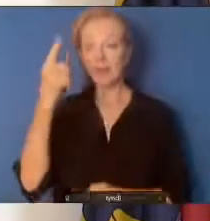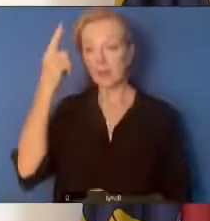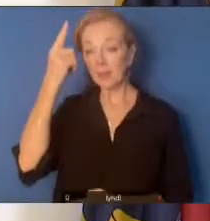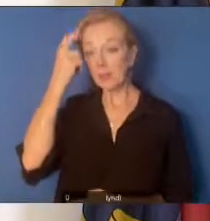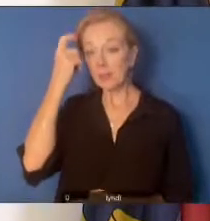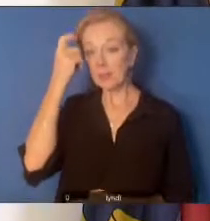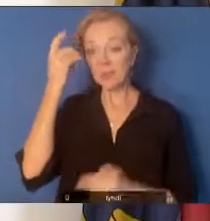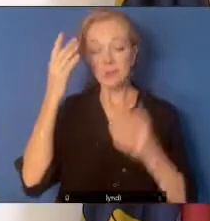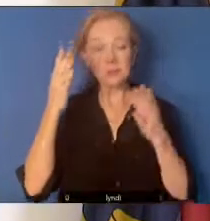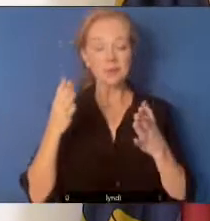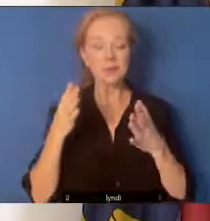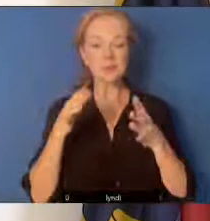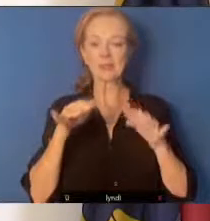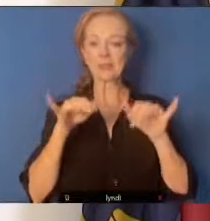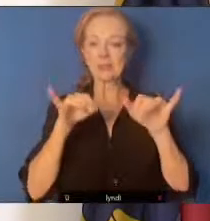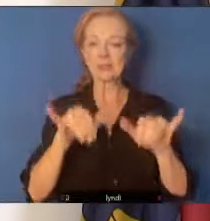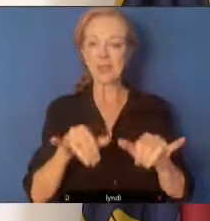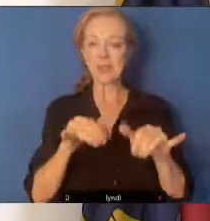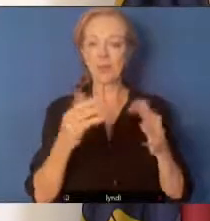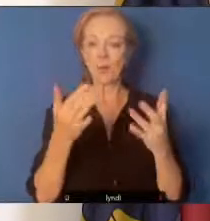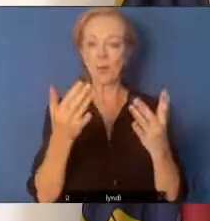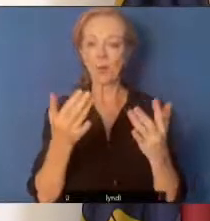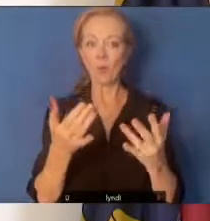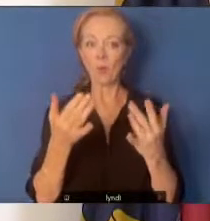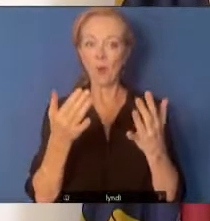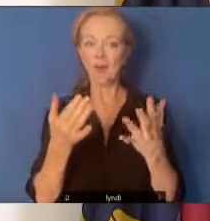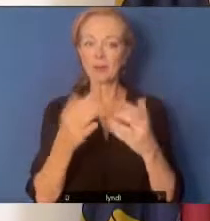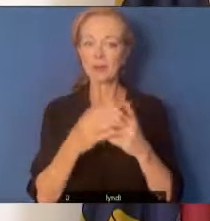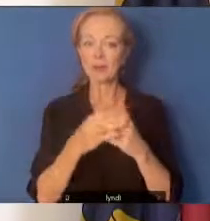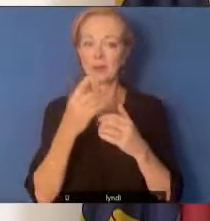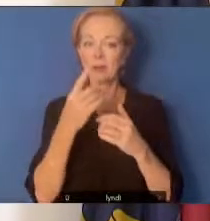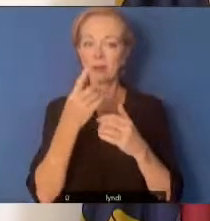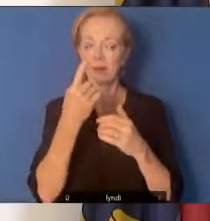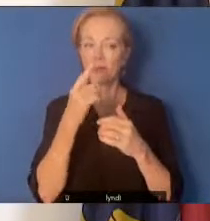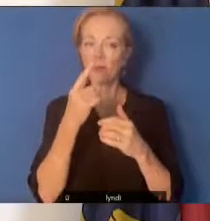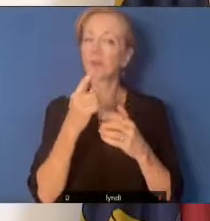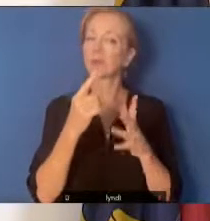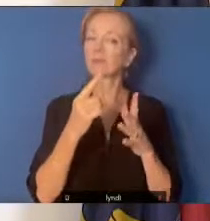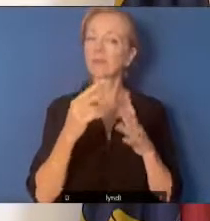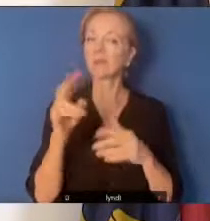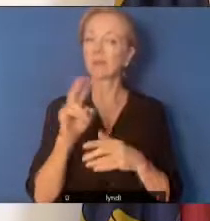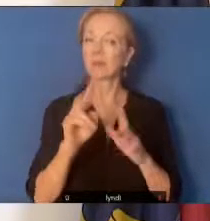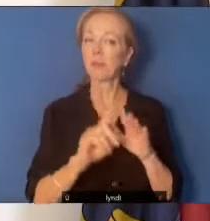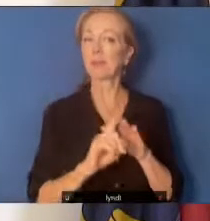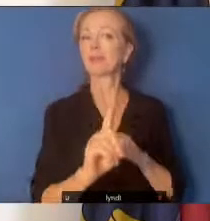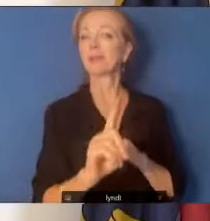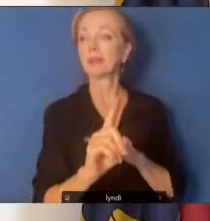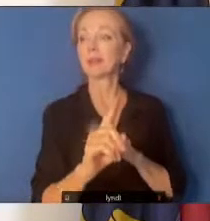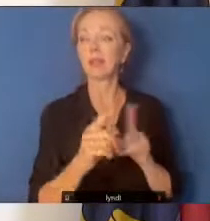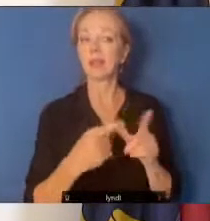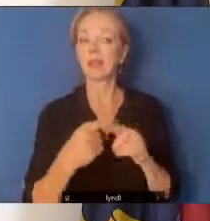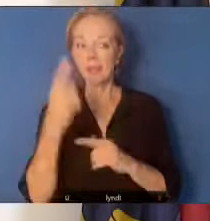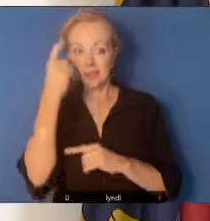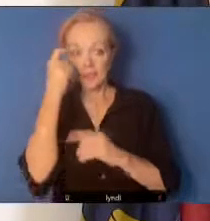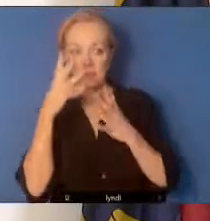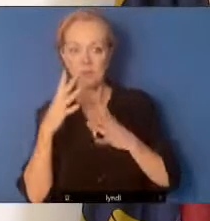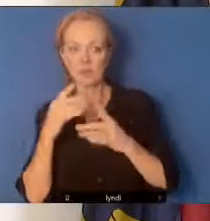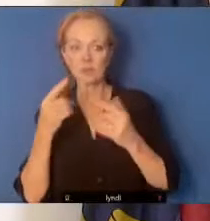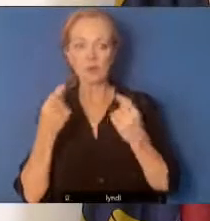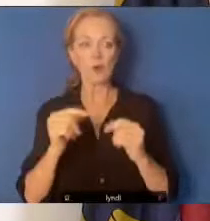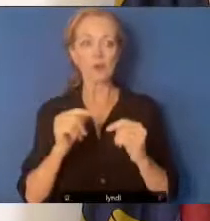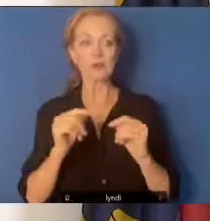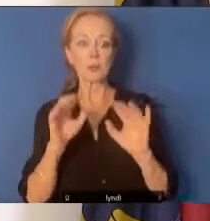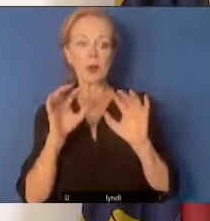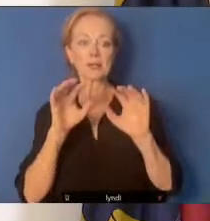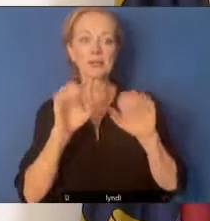wait for the victim to exit the business before he assaulted him. The suspect then tried to attack a second party at